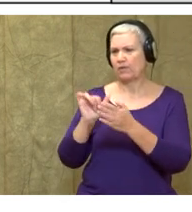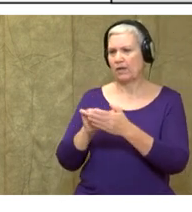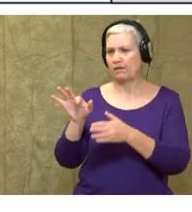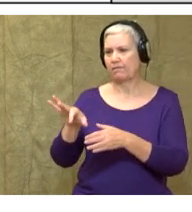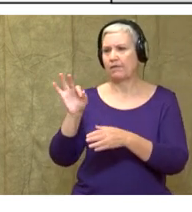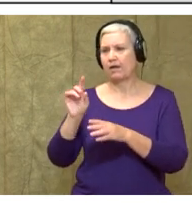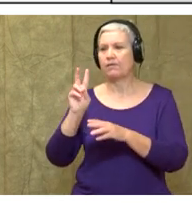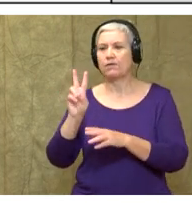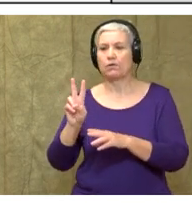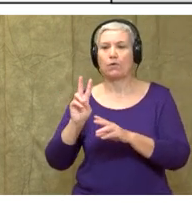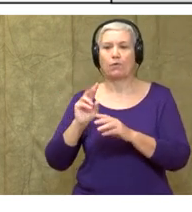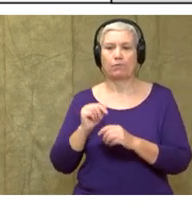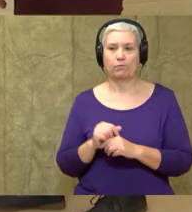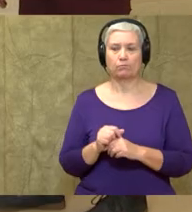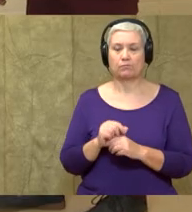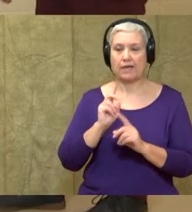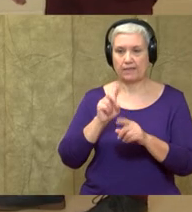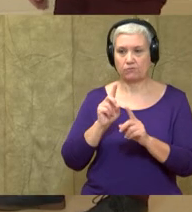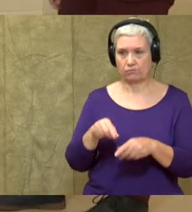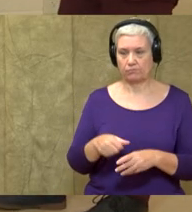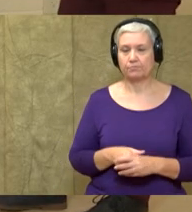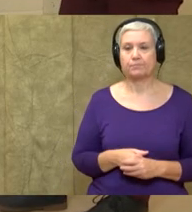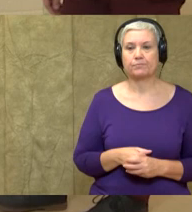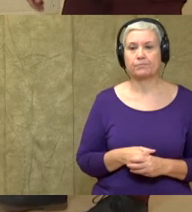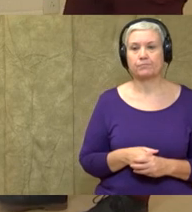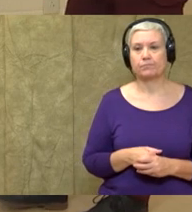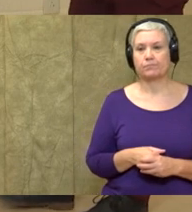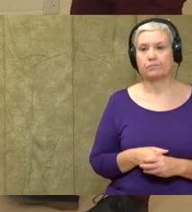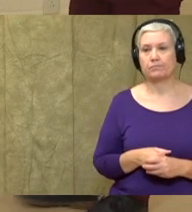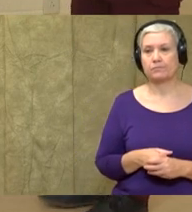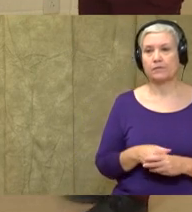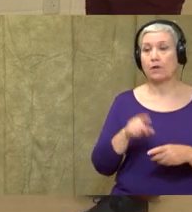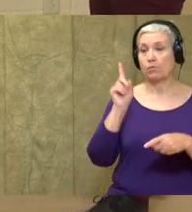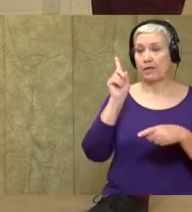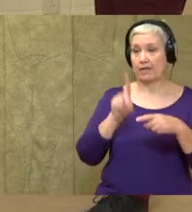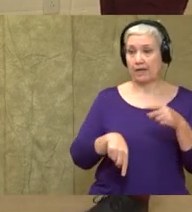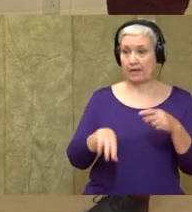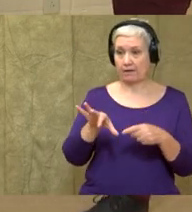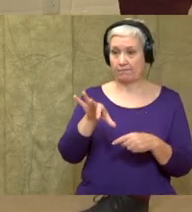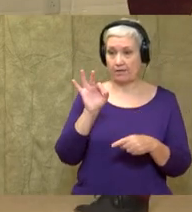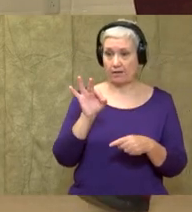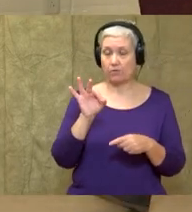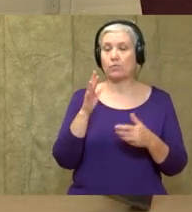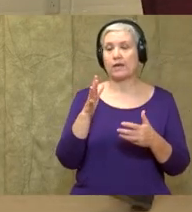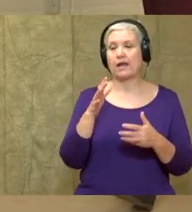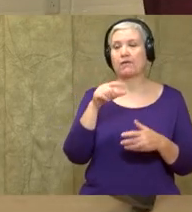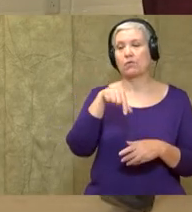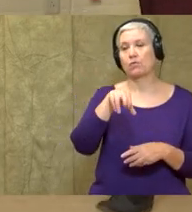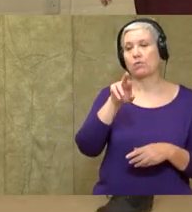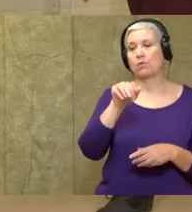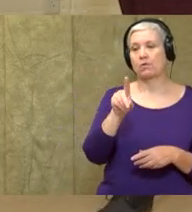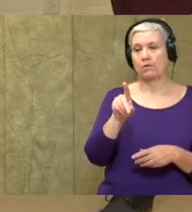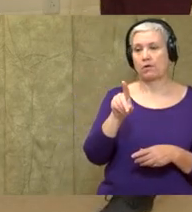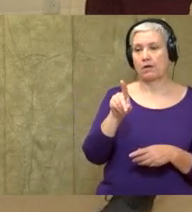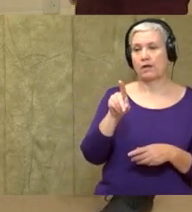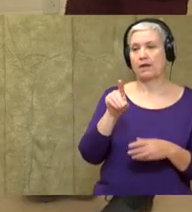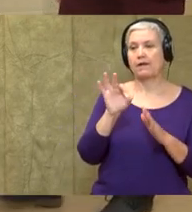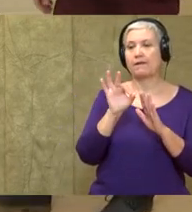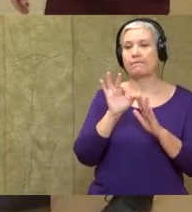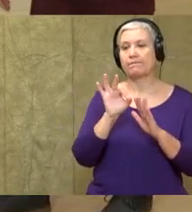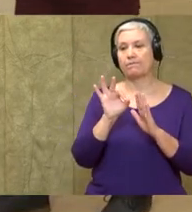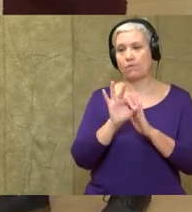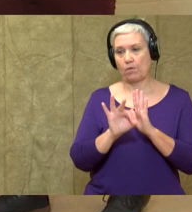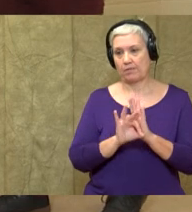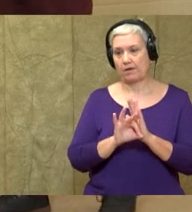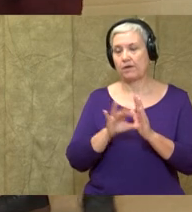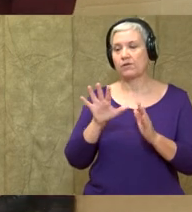factors. And then we've arrived at a situation where if we can't factor it, we have the quadratic formula that we can employ